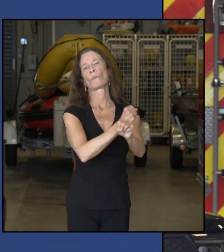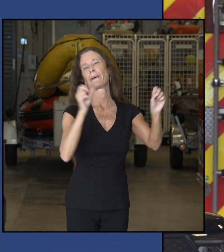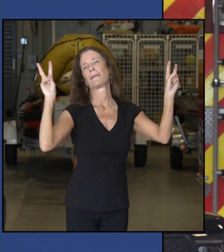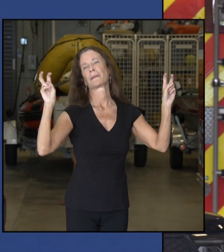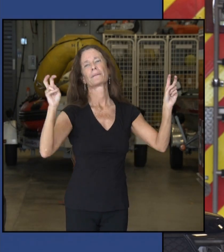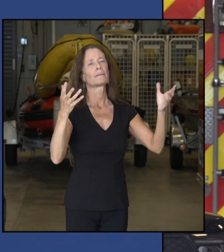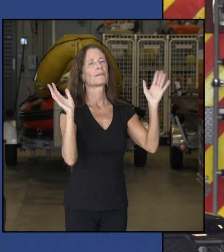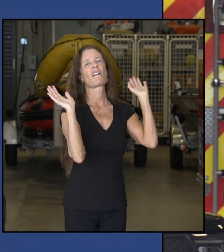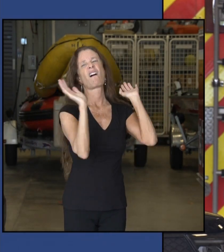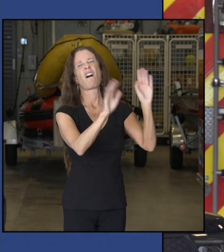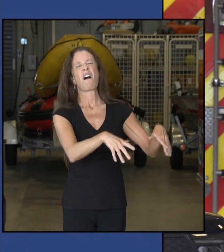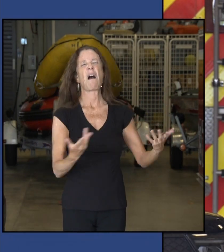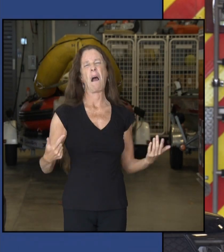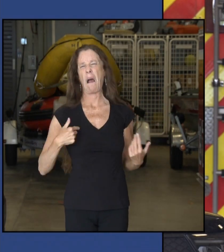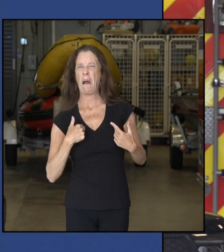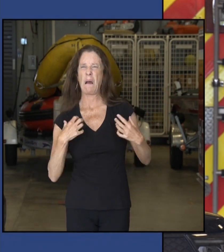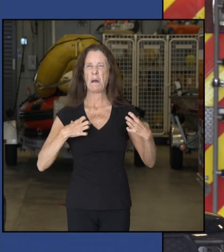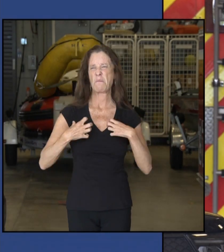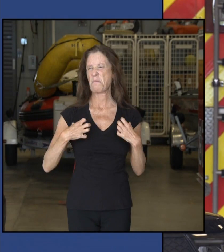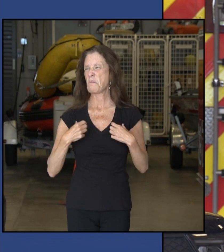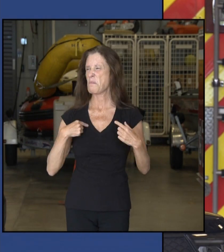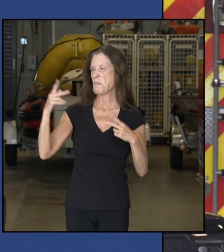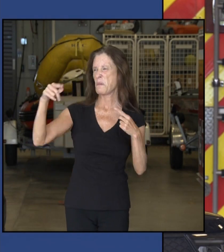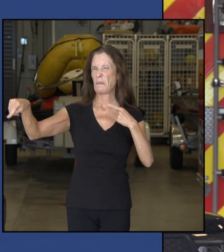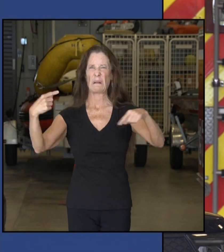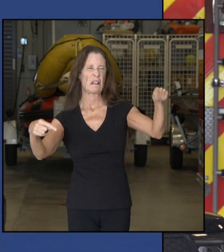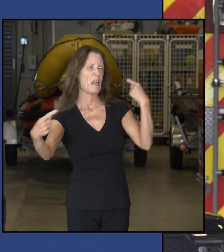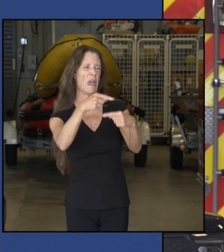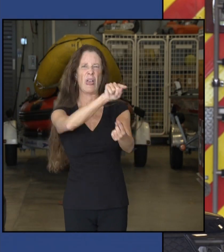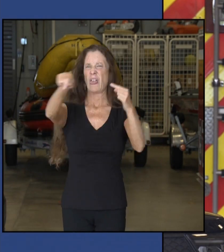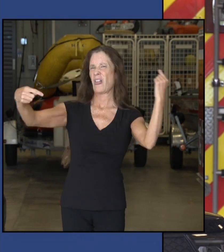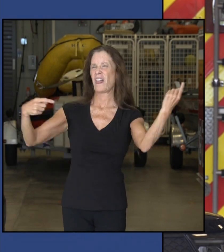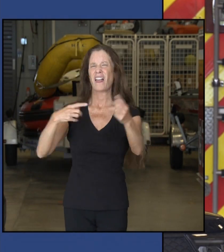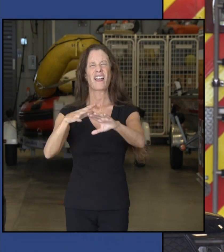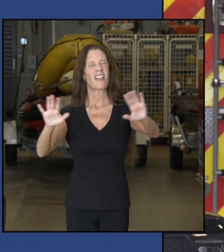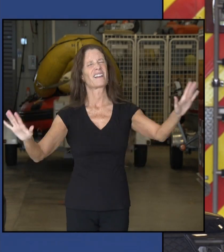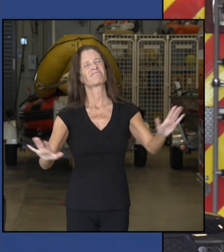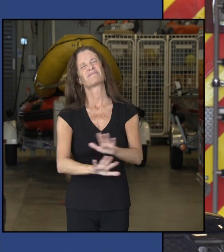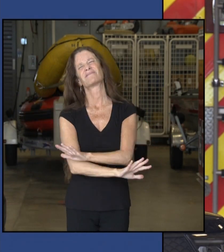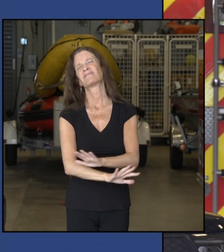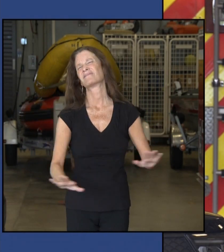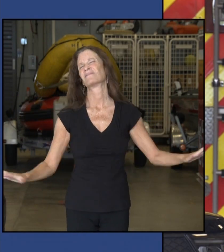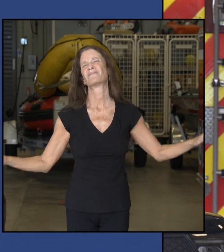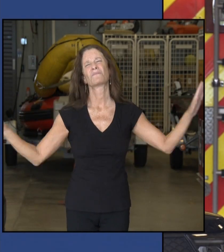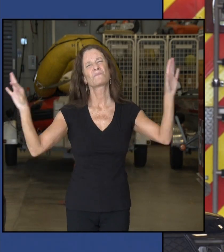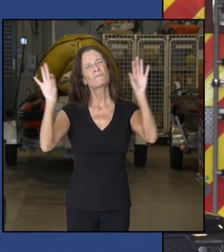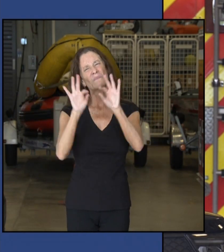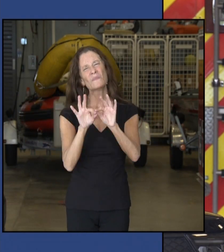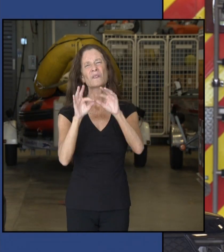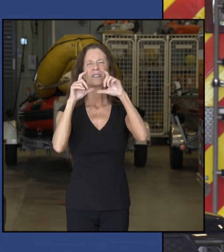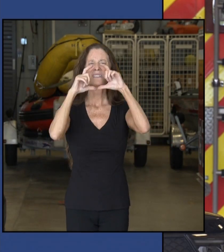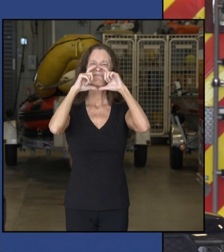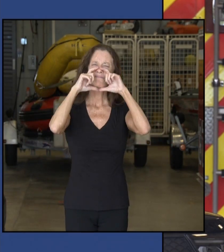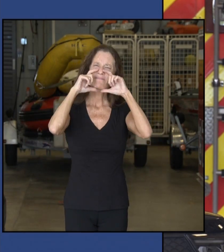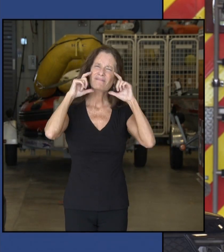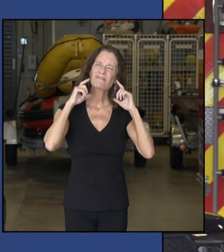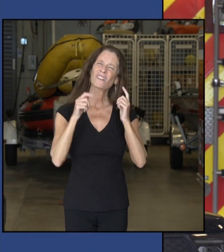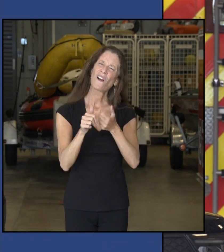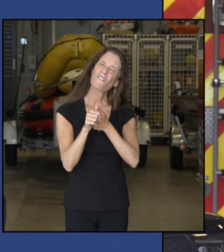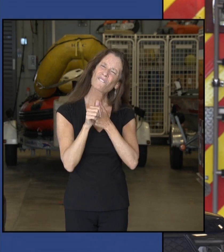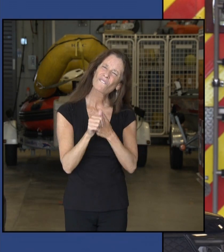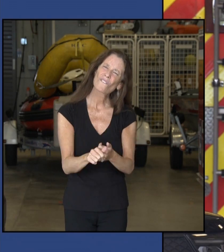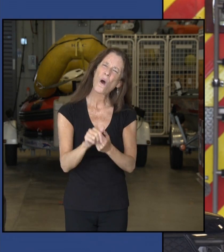when you wear a mask, you are doing more than just complying with the law. You are actually telling the brave men and women who keep